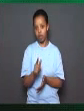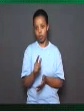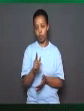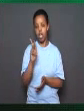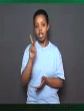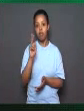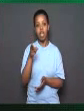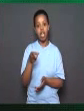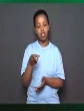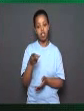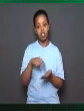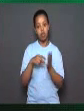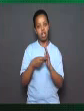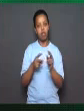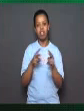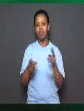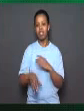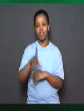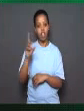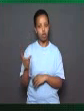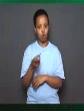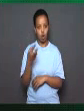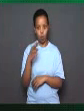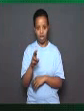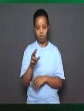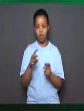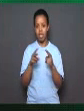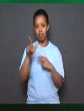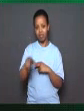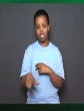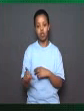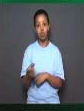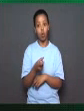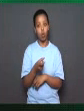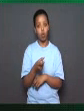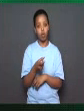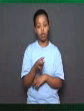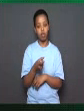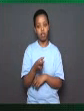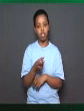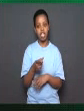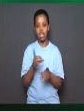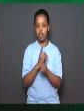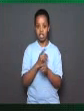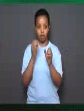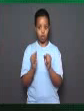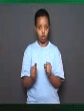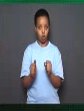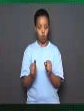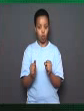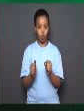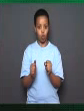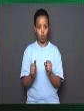pH that is too high or too low can also affect the